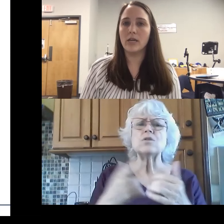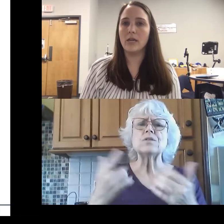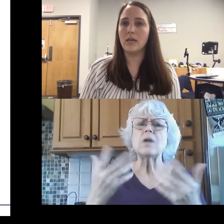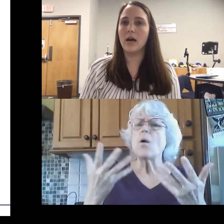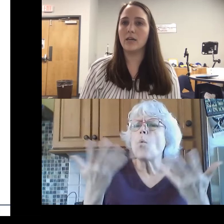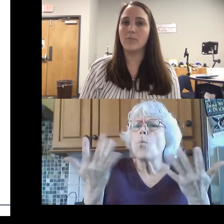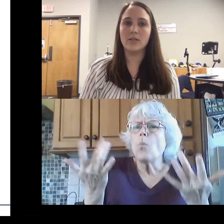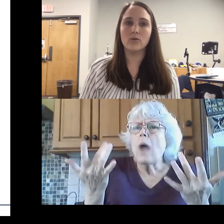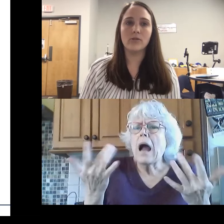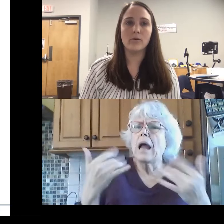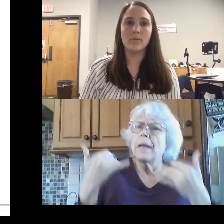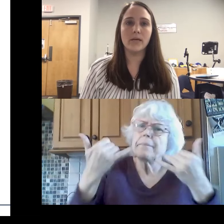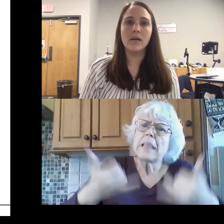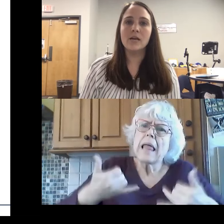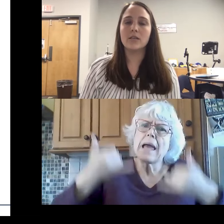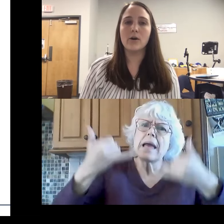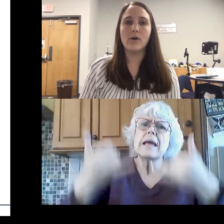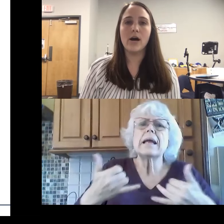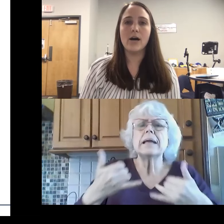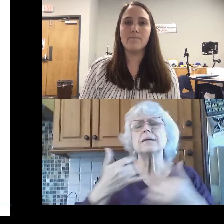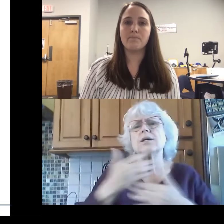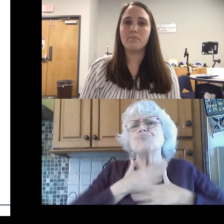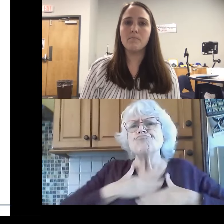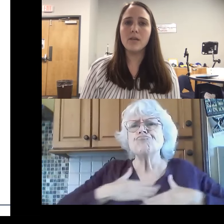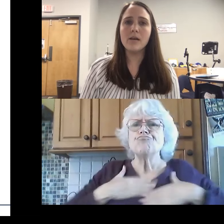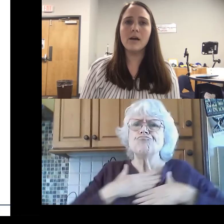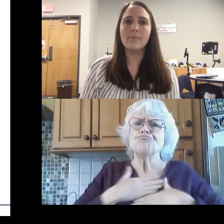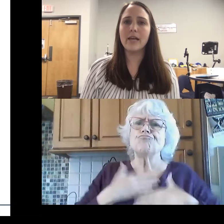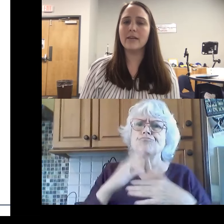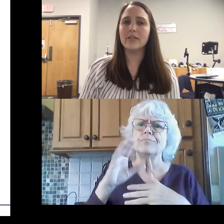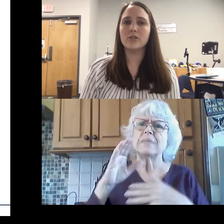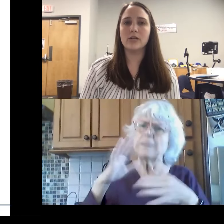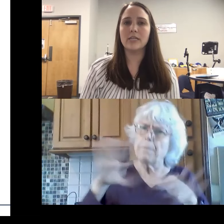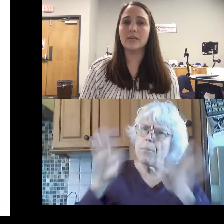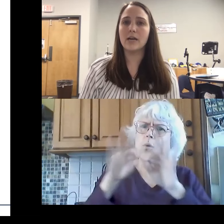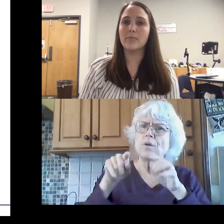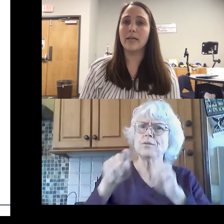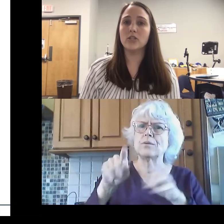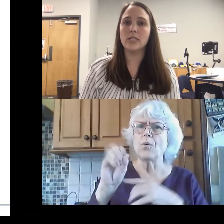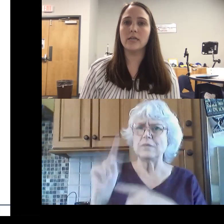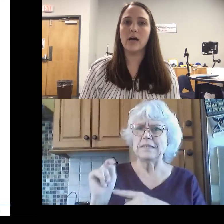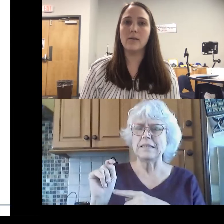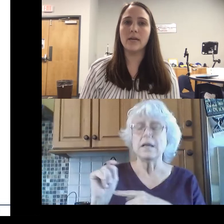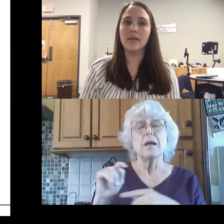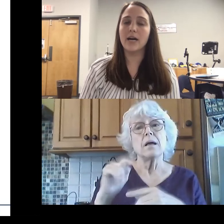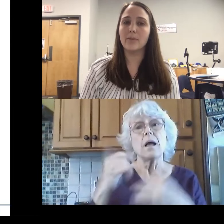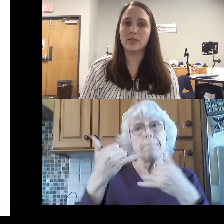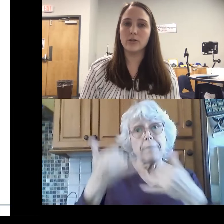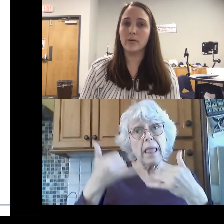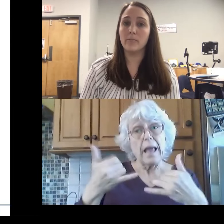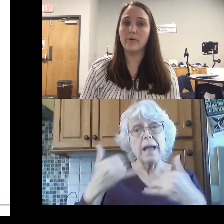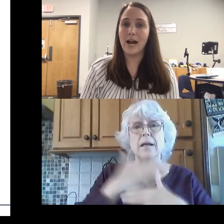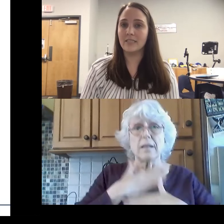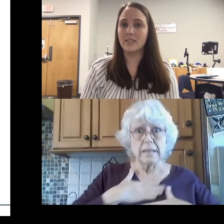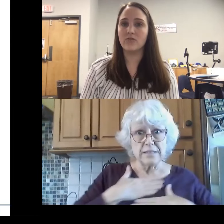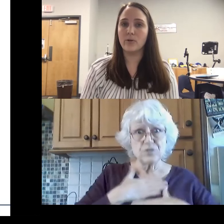important in Occupational Therapy. So play and leisure is an occupation in the Occupational